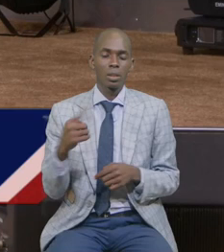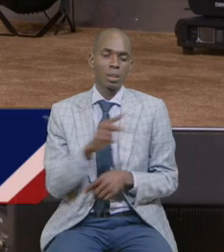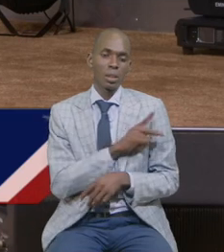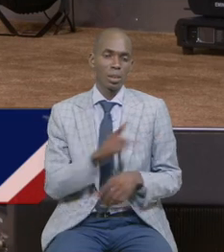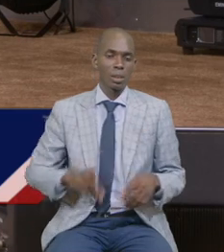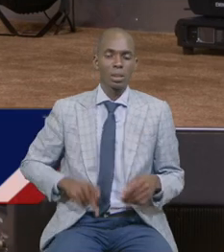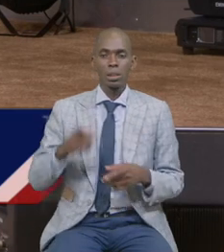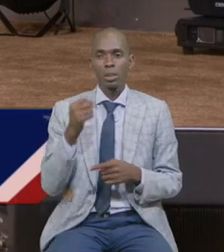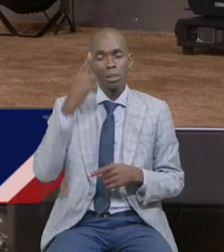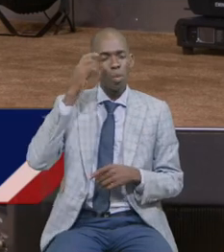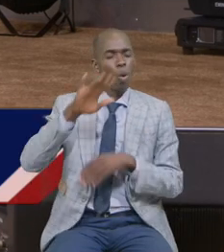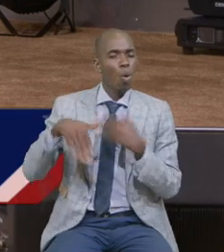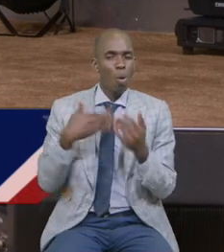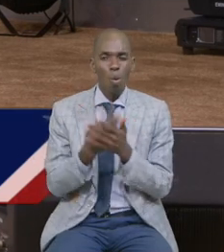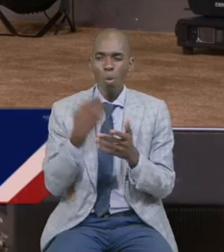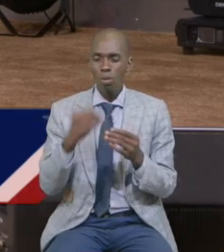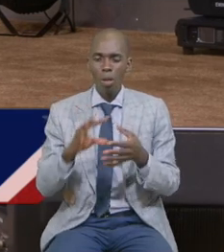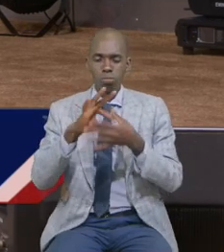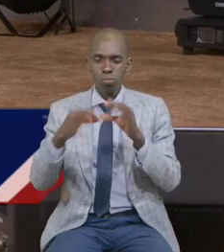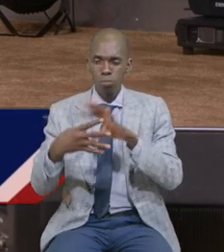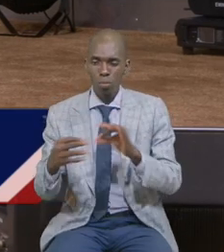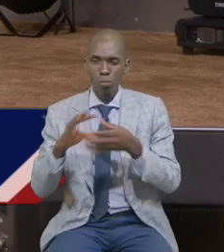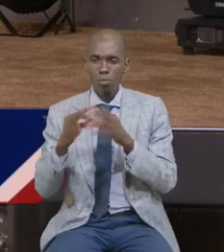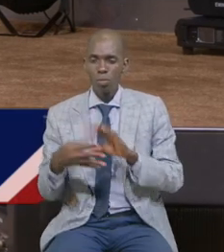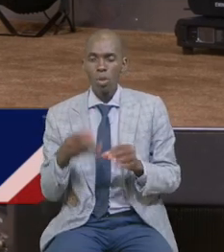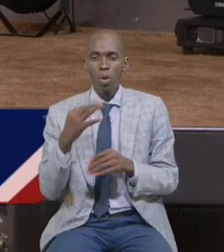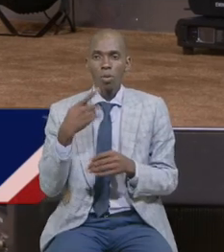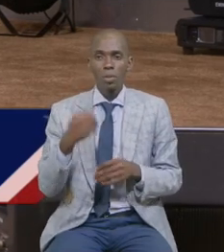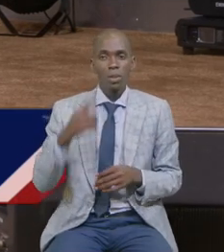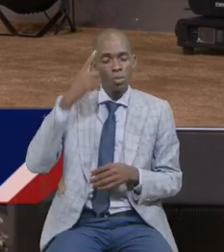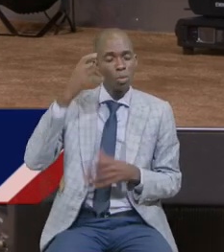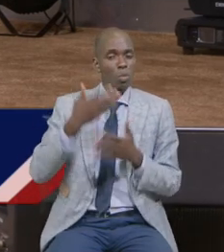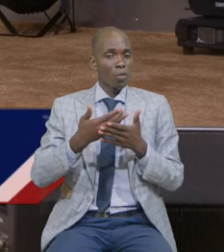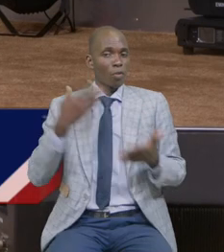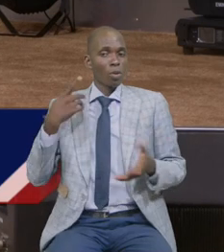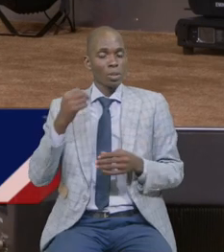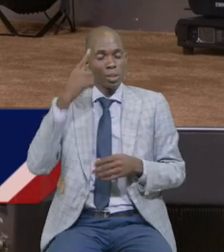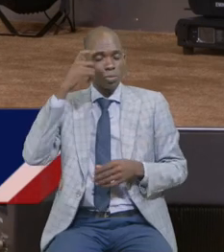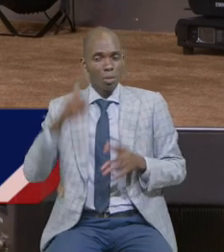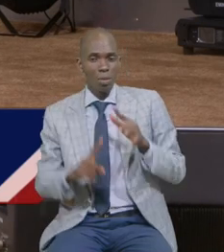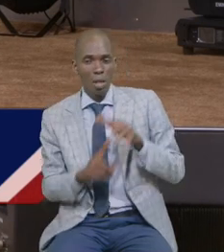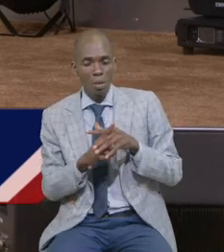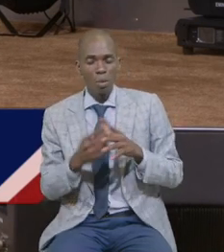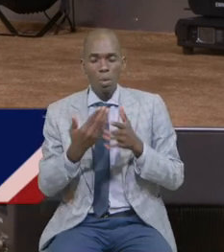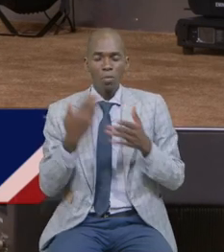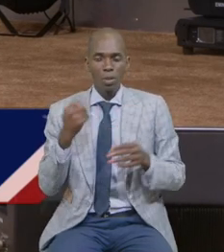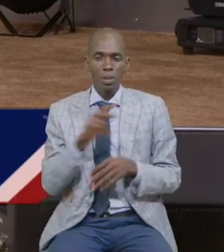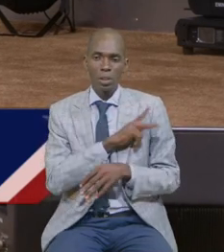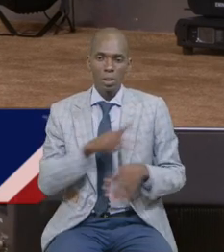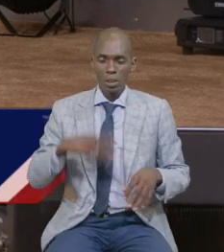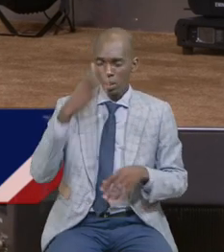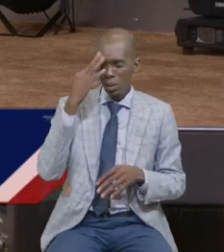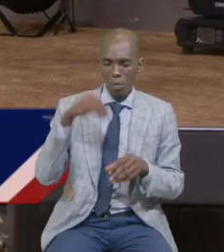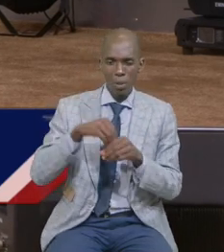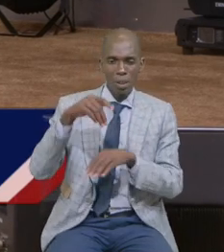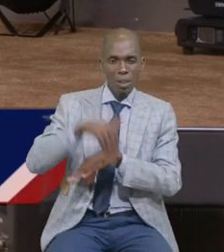the details of the dream even a source before the dream everything that had happened to him during the day and now is the